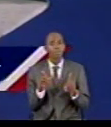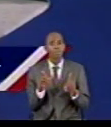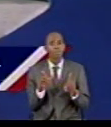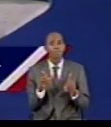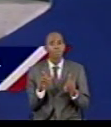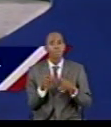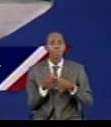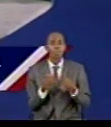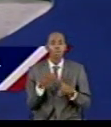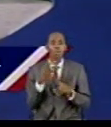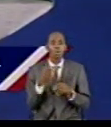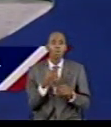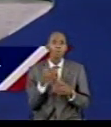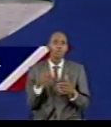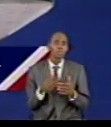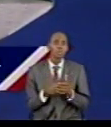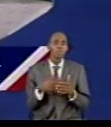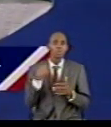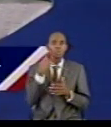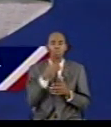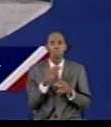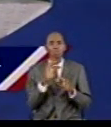who seem to be somewhat,